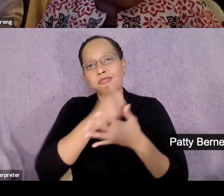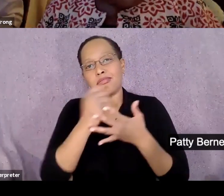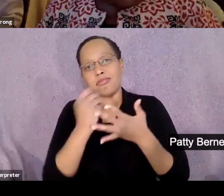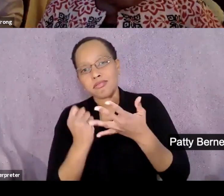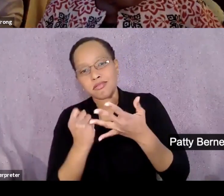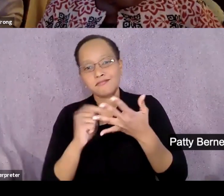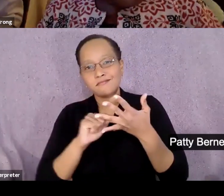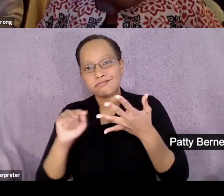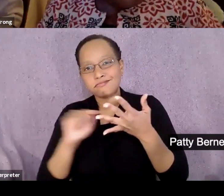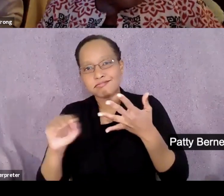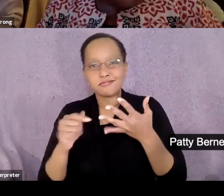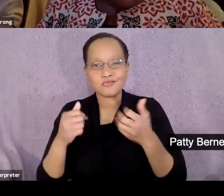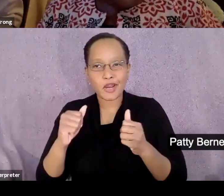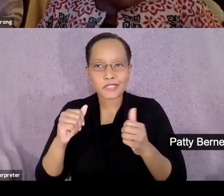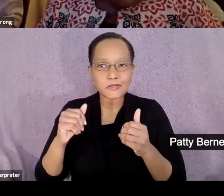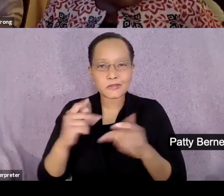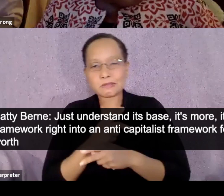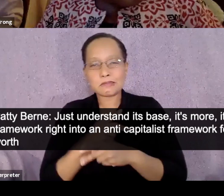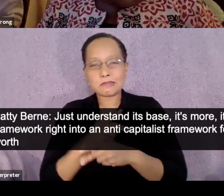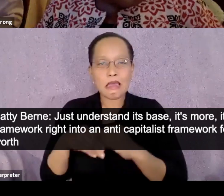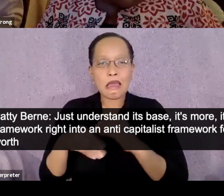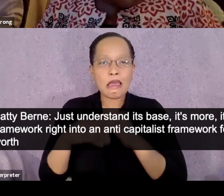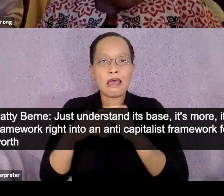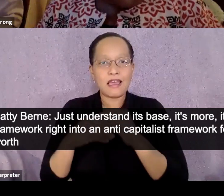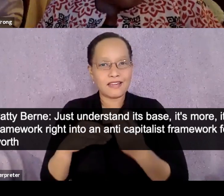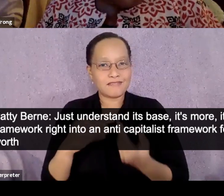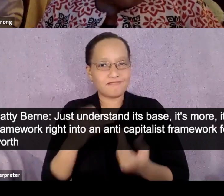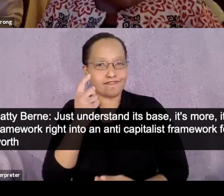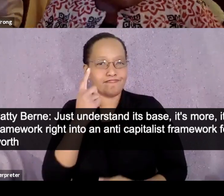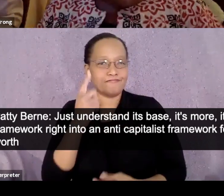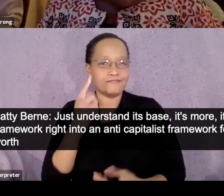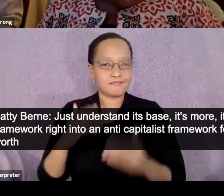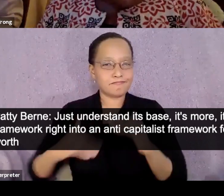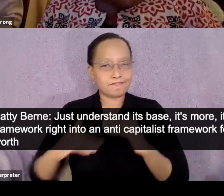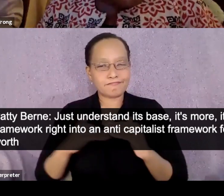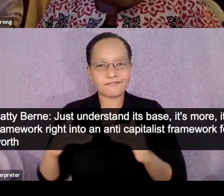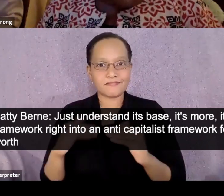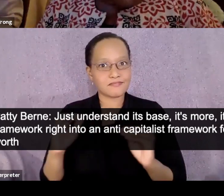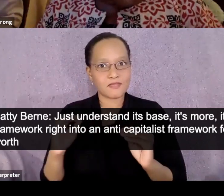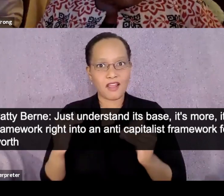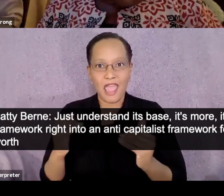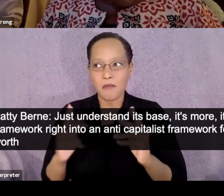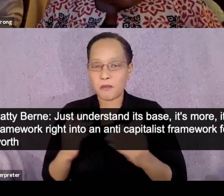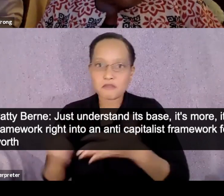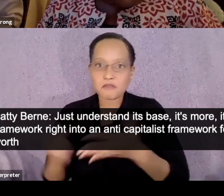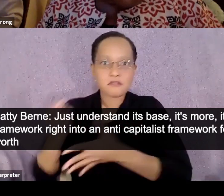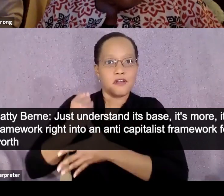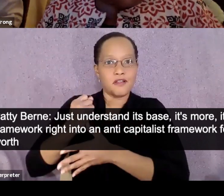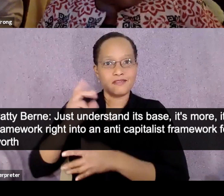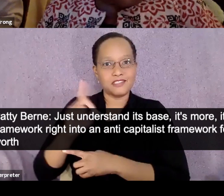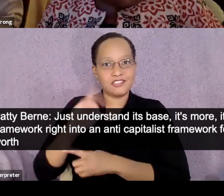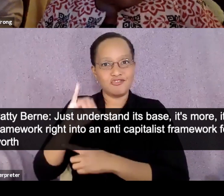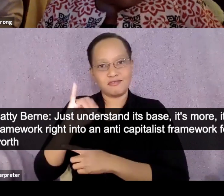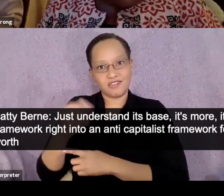you know, trying to just understand at its base. It's more, it's one of the people we're coming up into